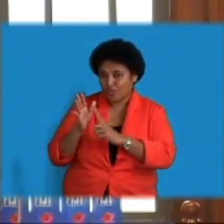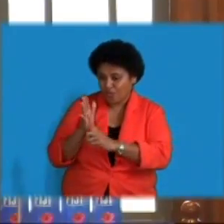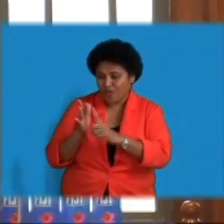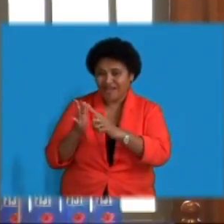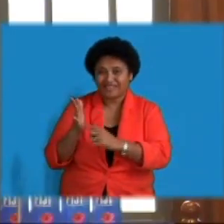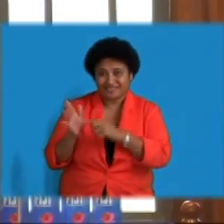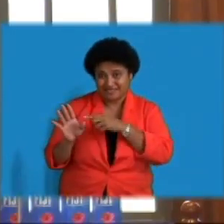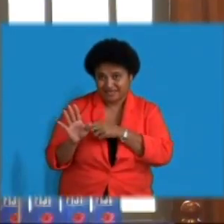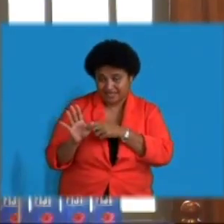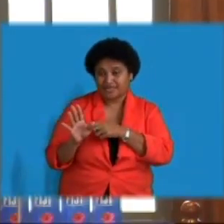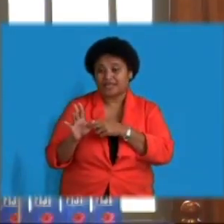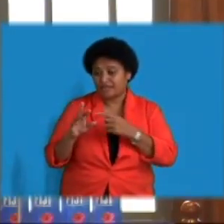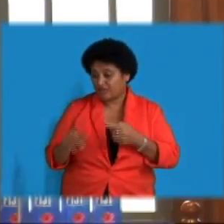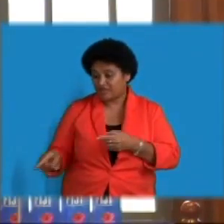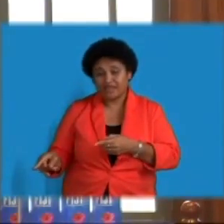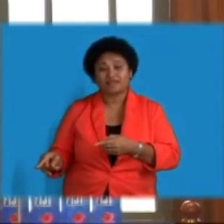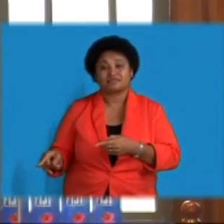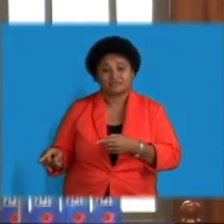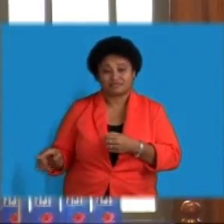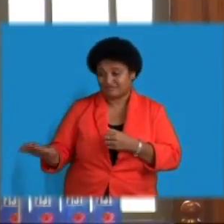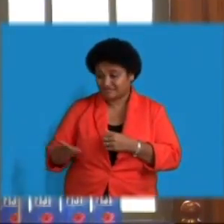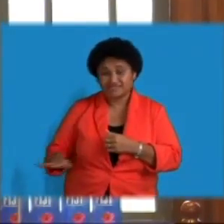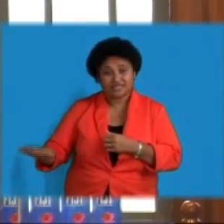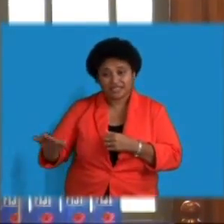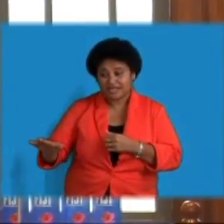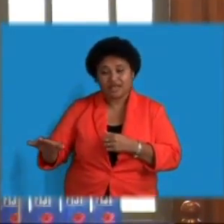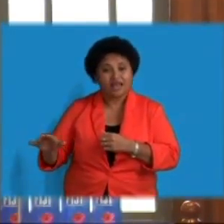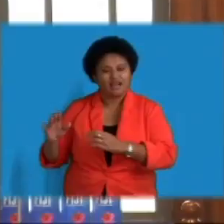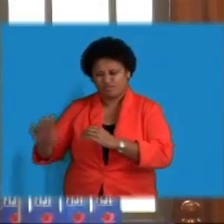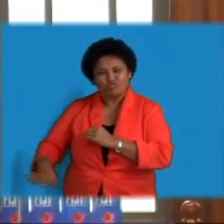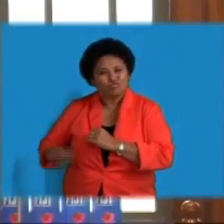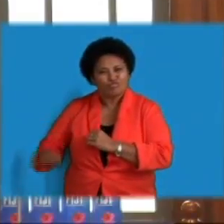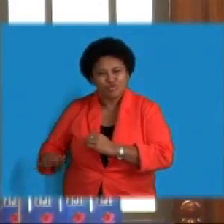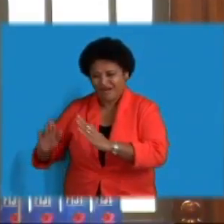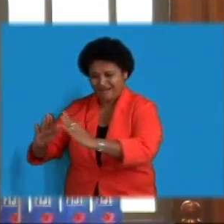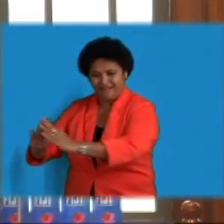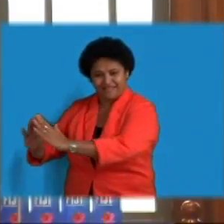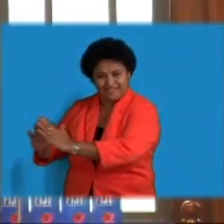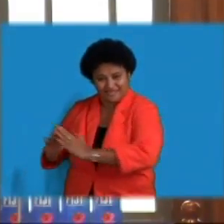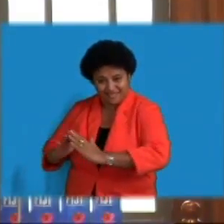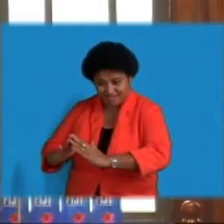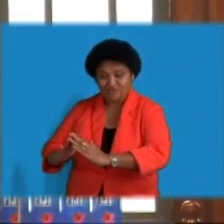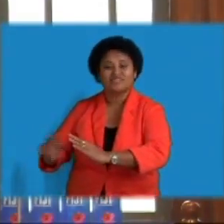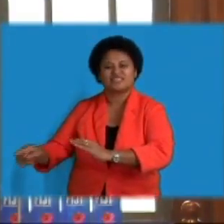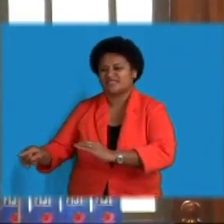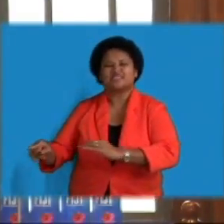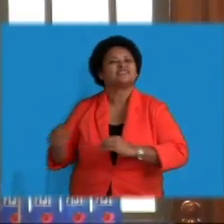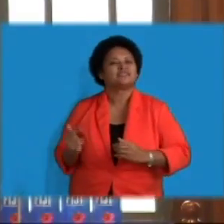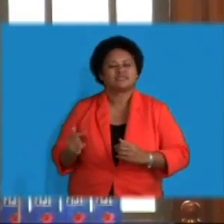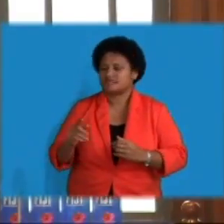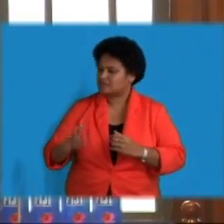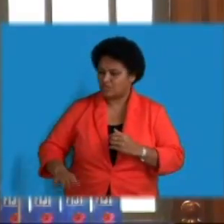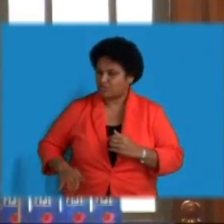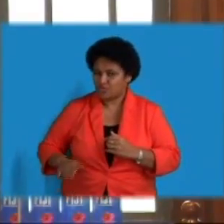approval notices have been issued is very poor. They don't adhere to the town